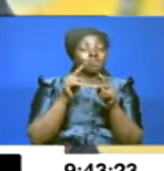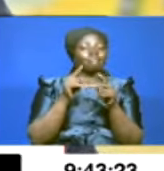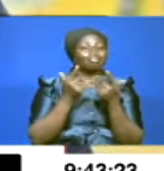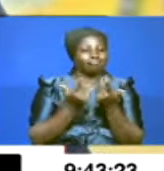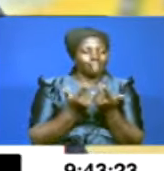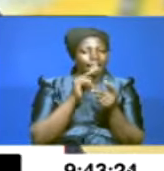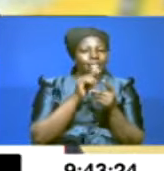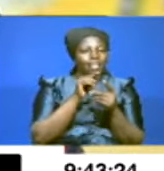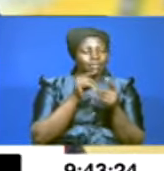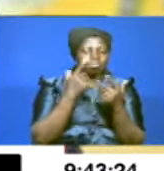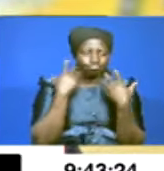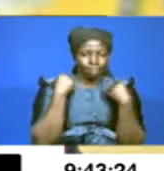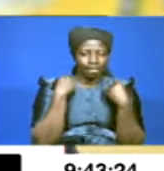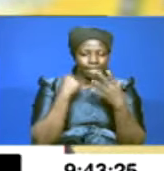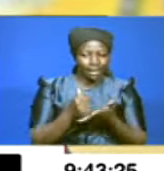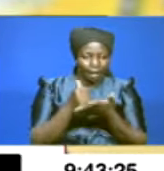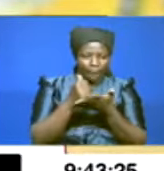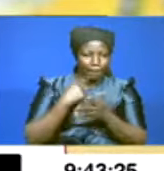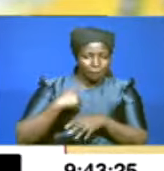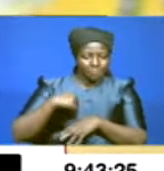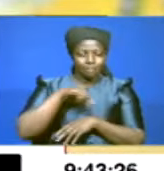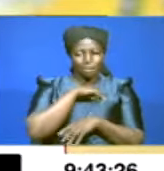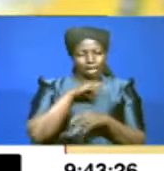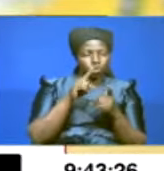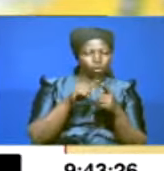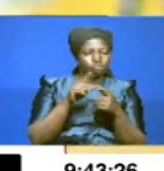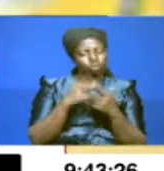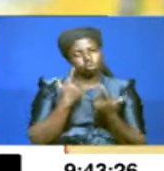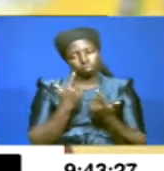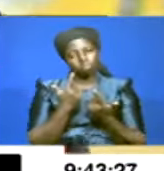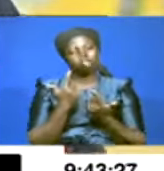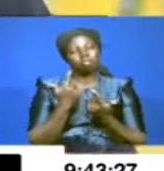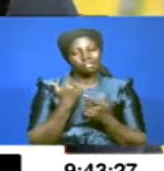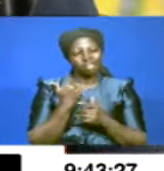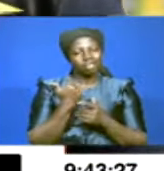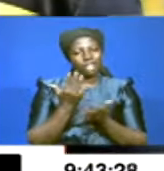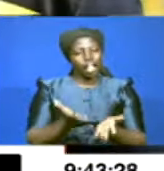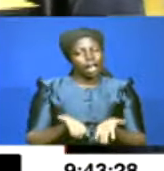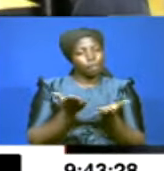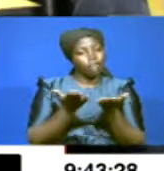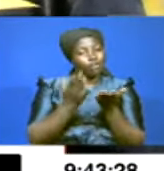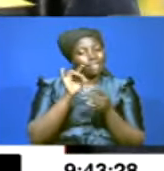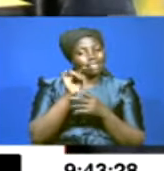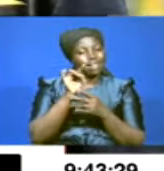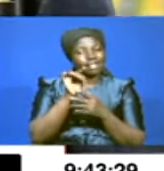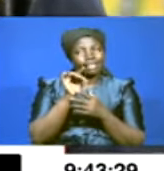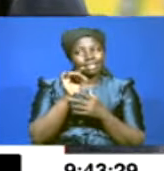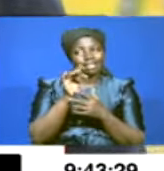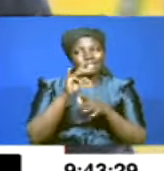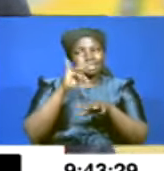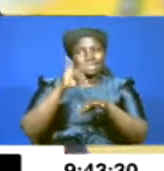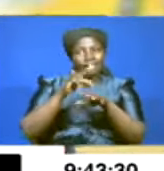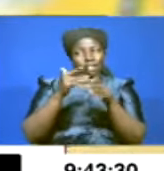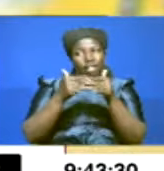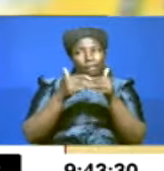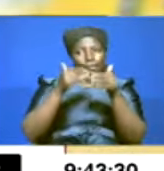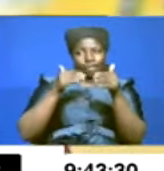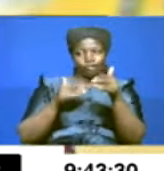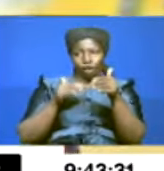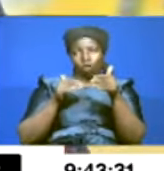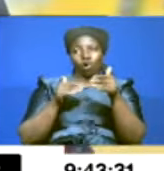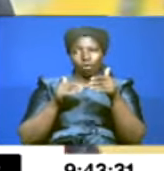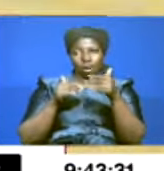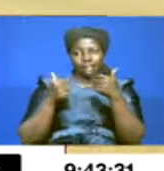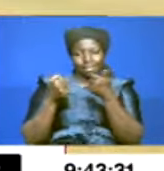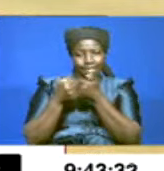at least in maintaining this shape. So it's the effect of the preseason that is at least making